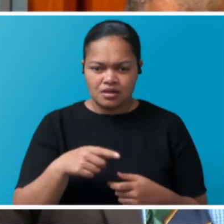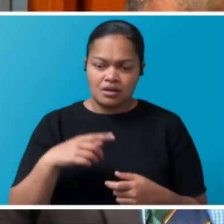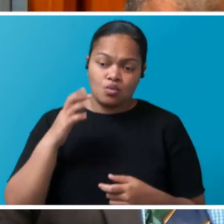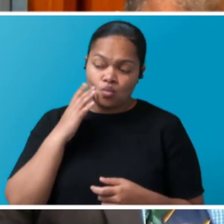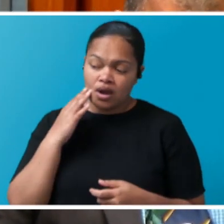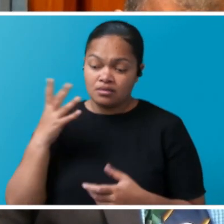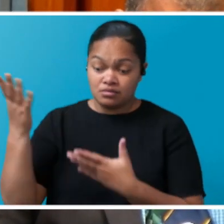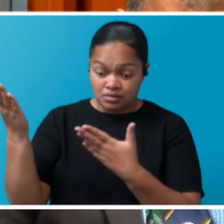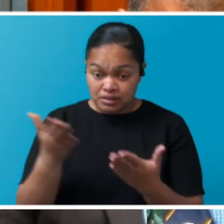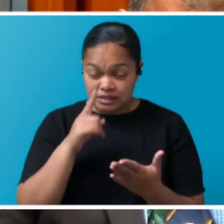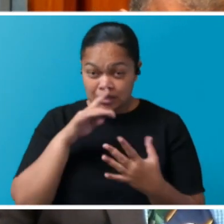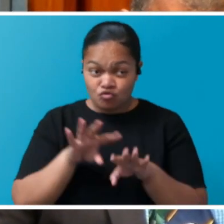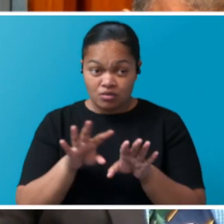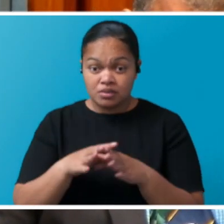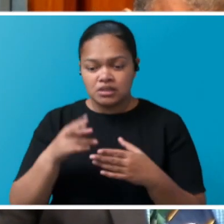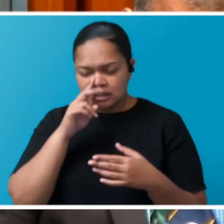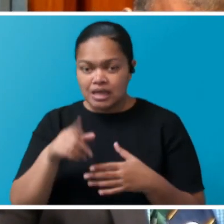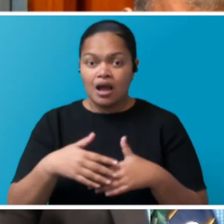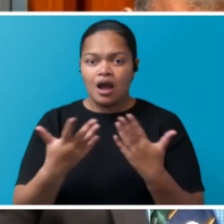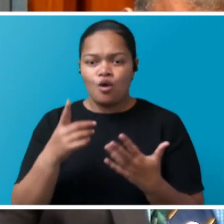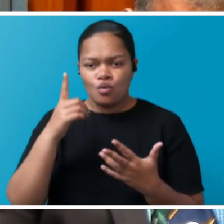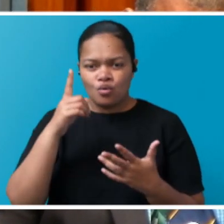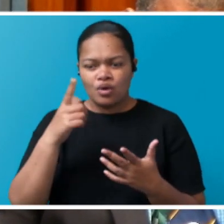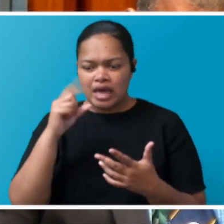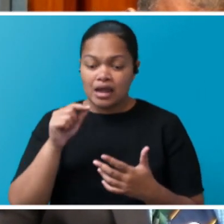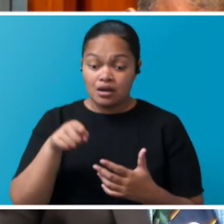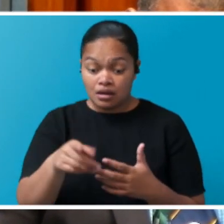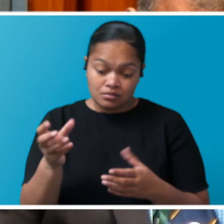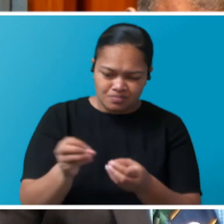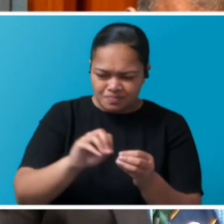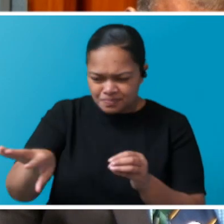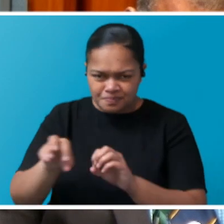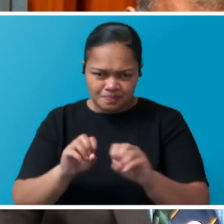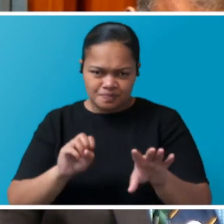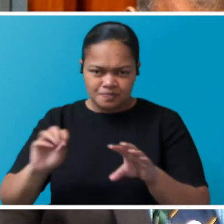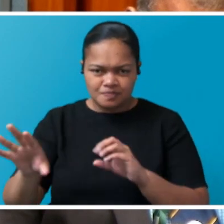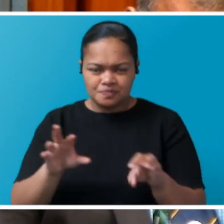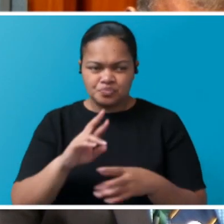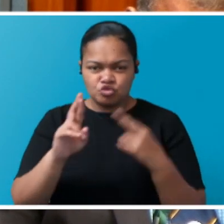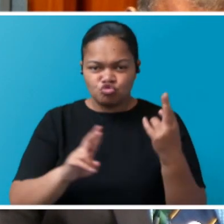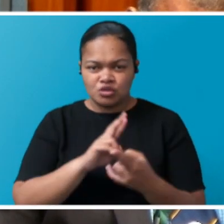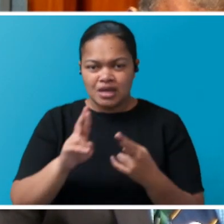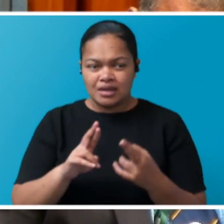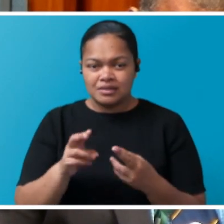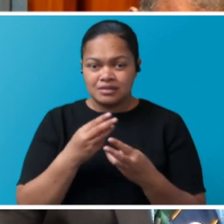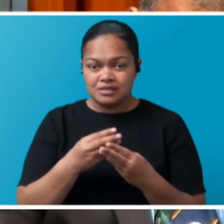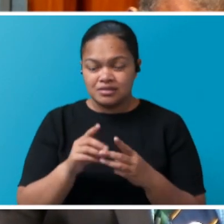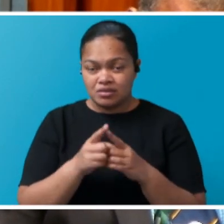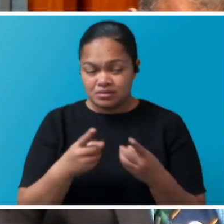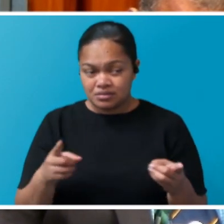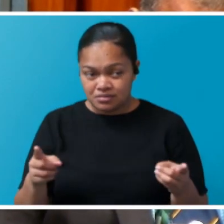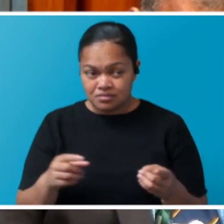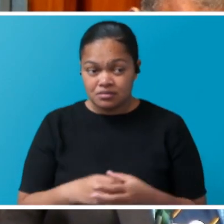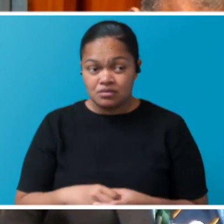to try and look for recycled materials. And I think in my earlier response, I've also mentioned that work is